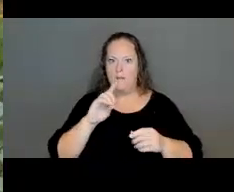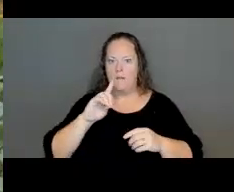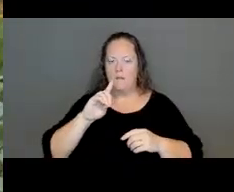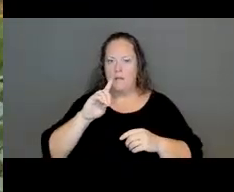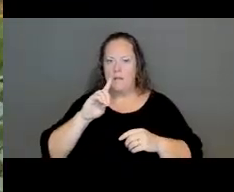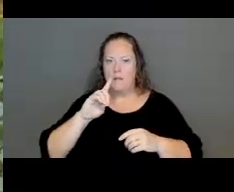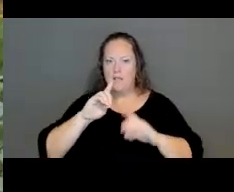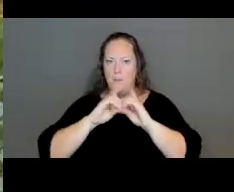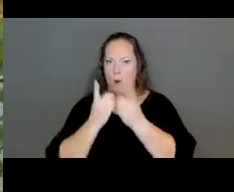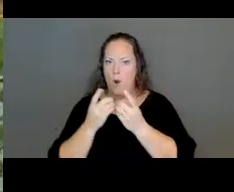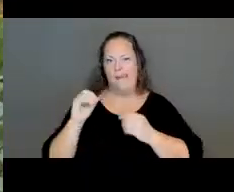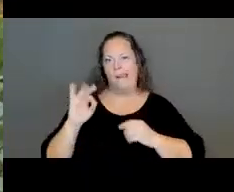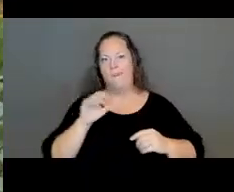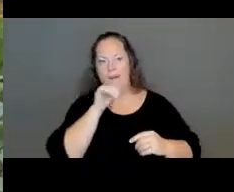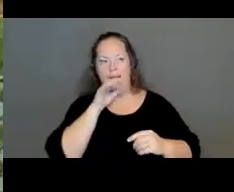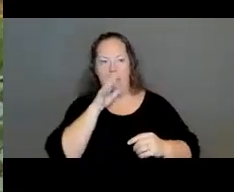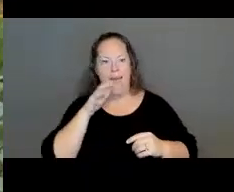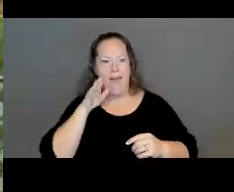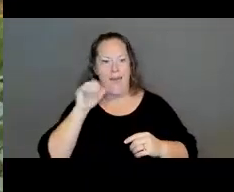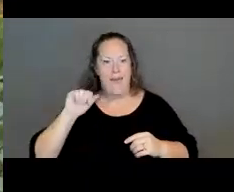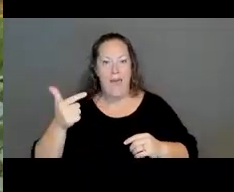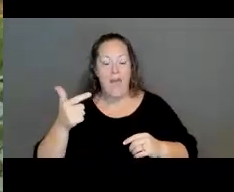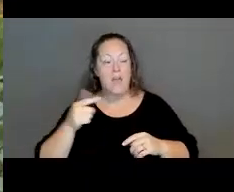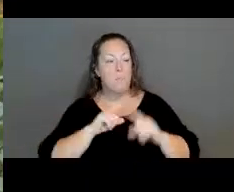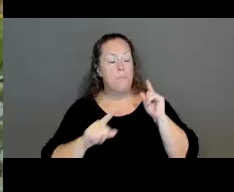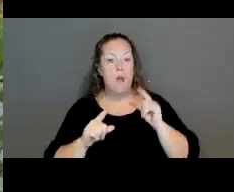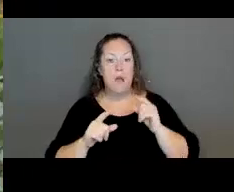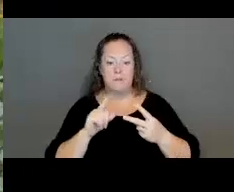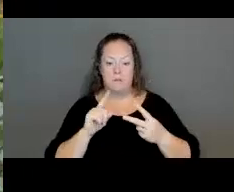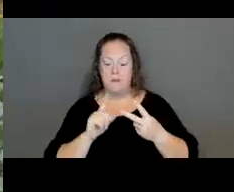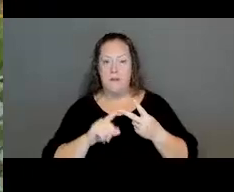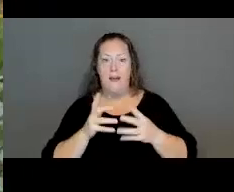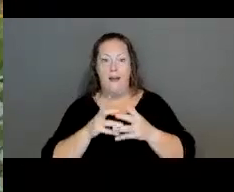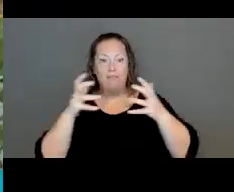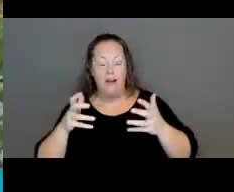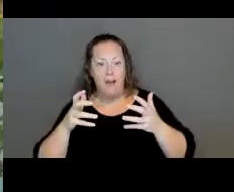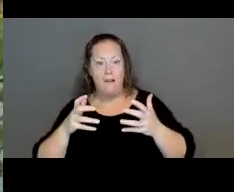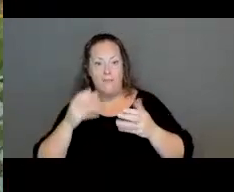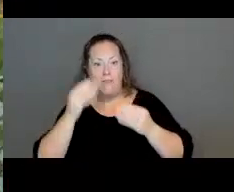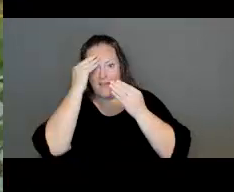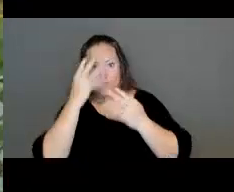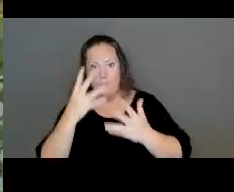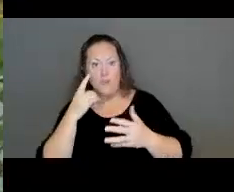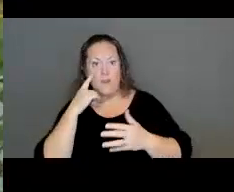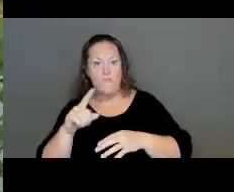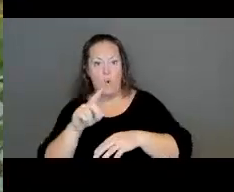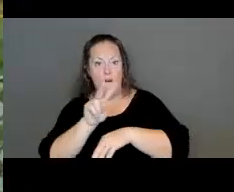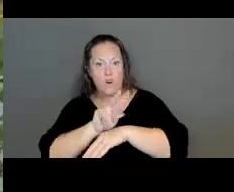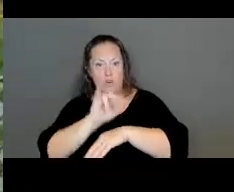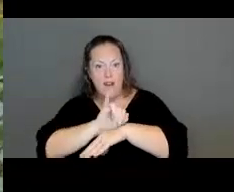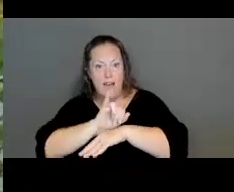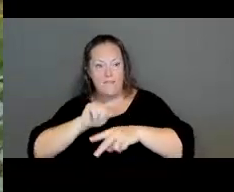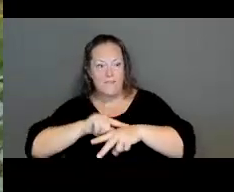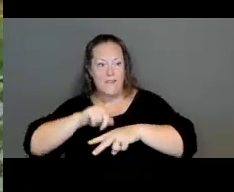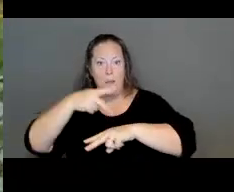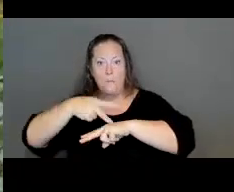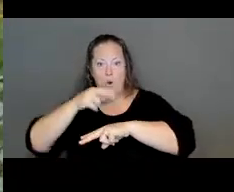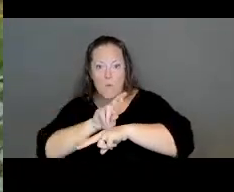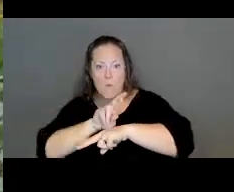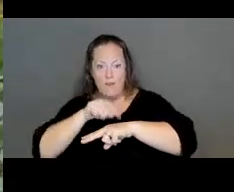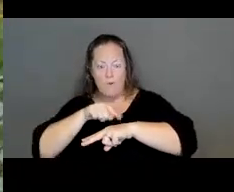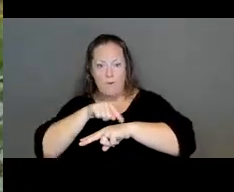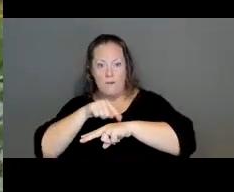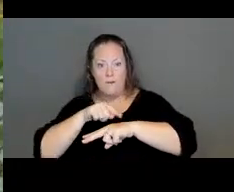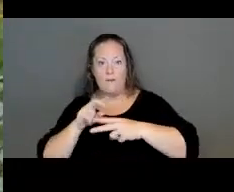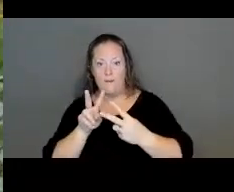the information that we have developed for Puerto Rico and the U.S. Virgin Islands is really relevant to other